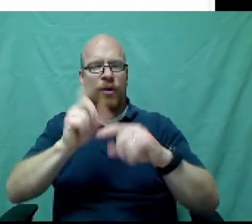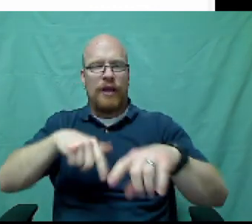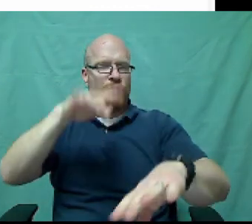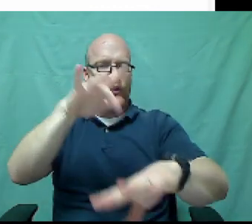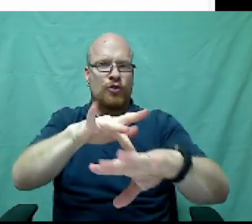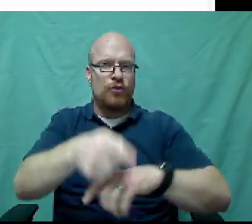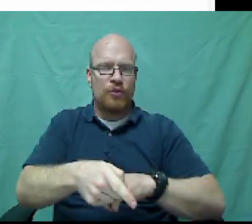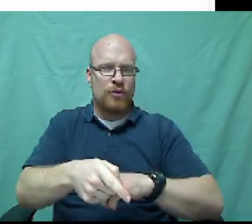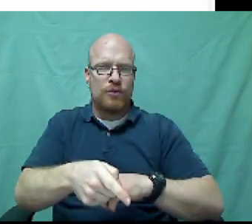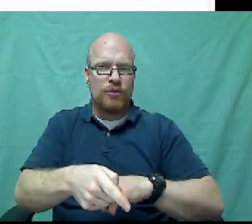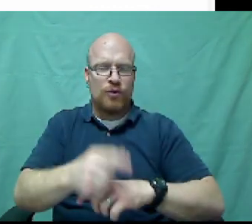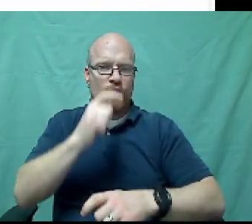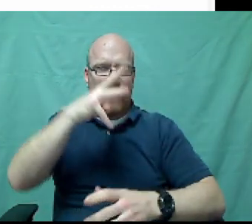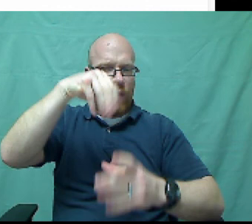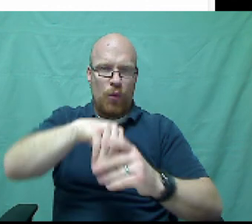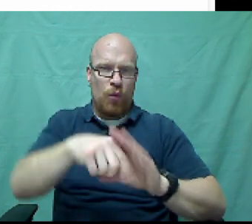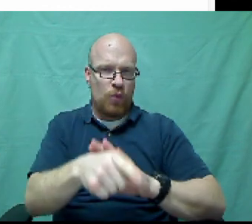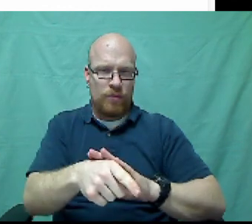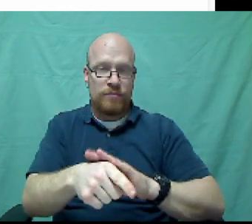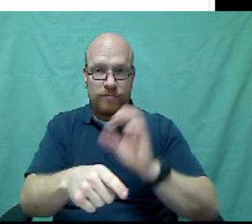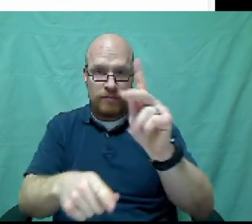it.